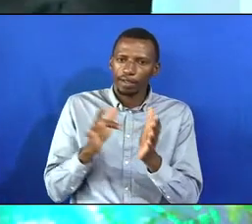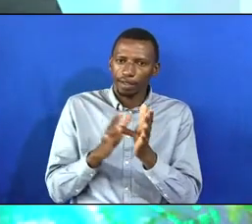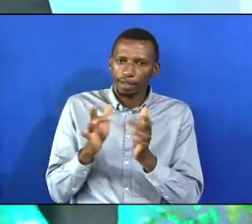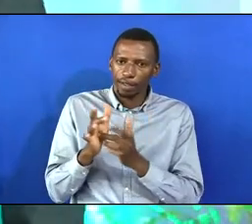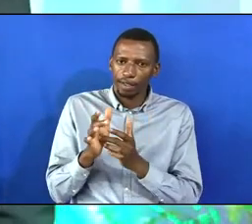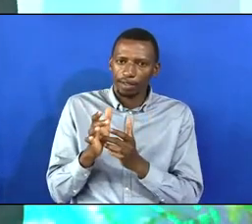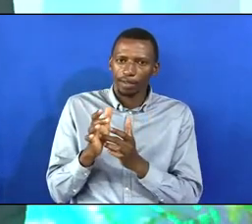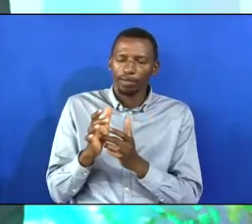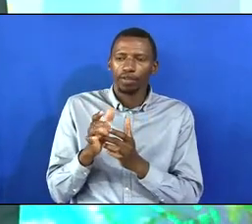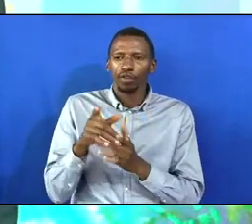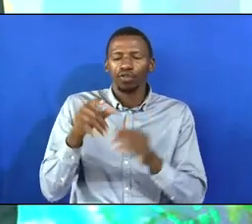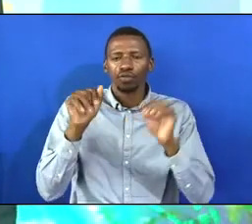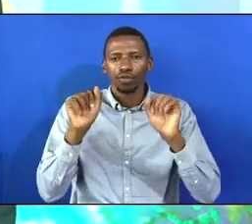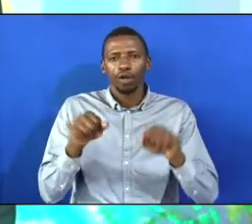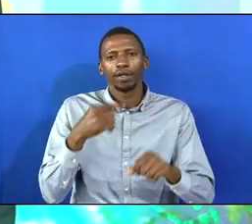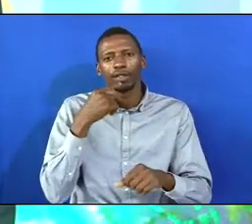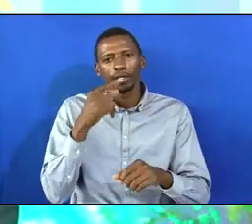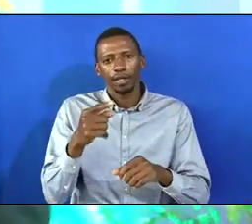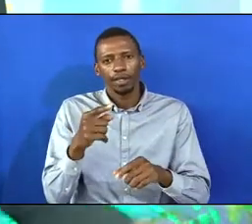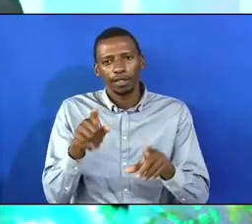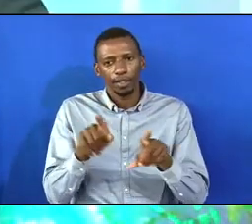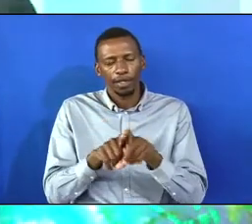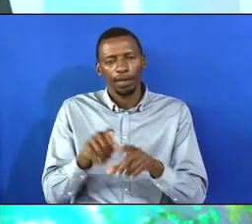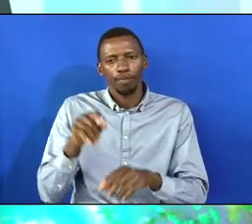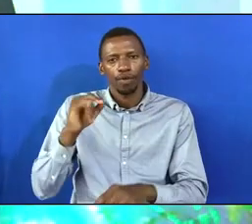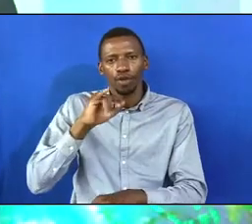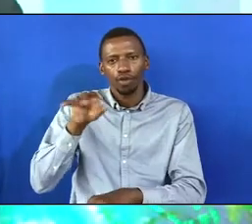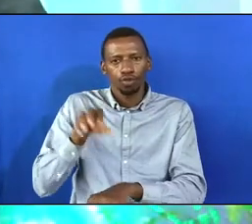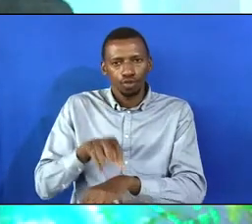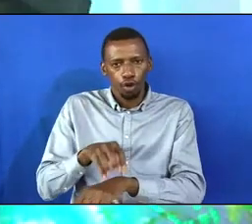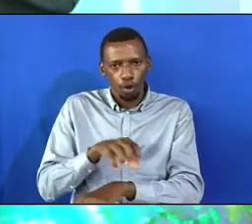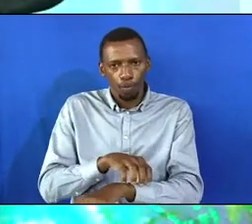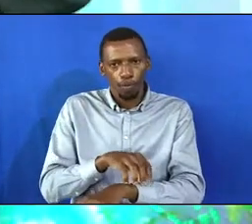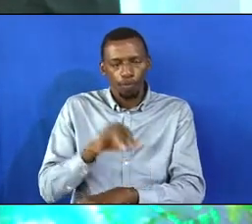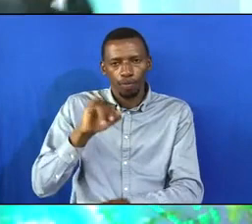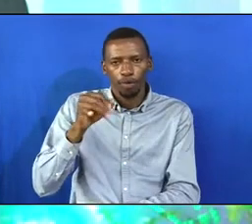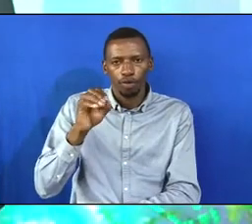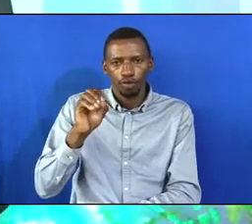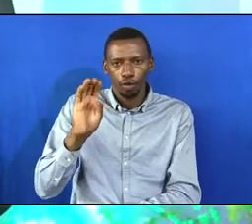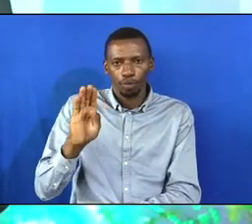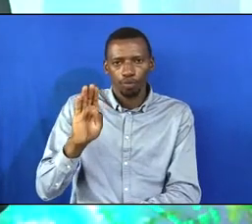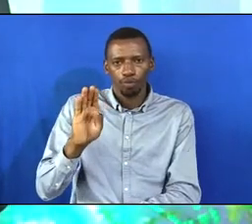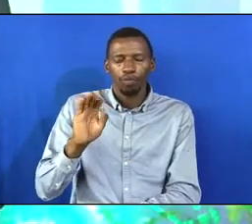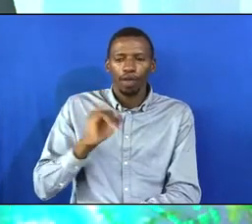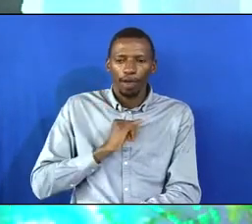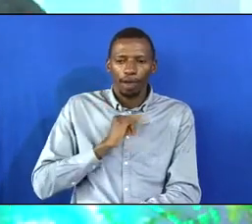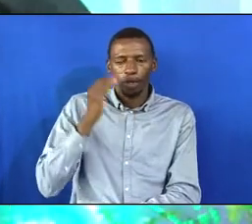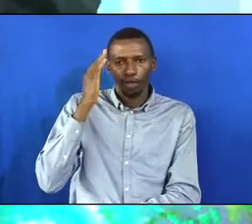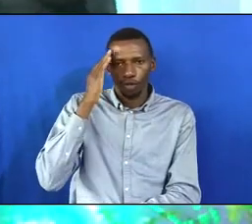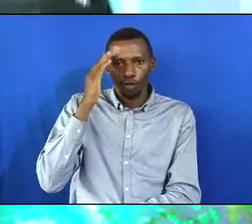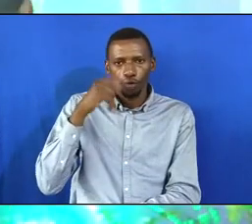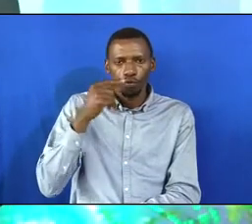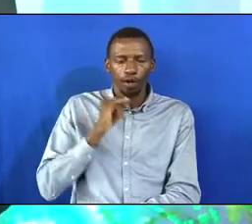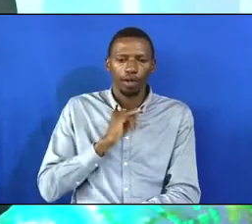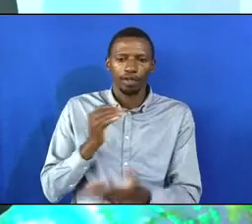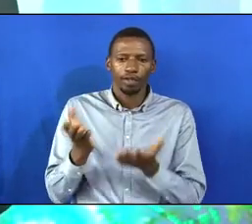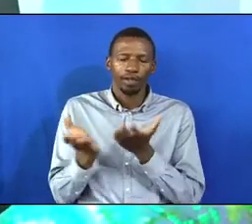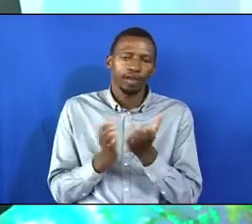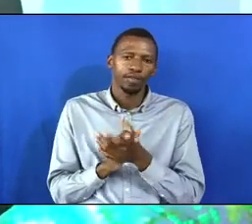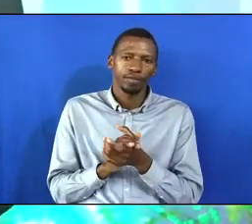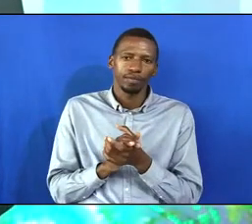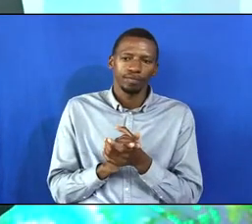know whom I have believed. So this man here finally is able to see, perhaps for the first